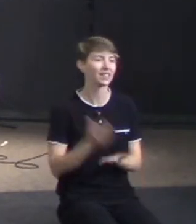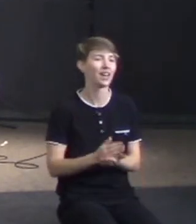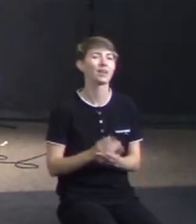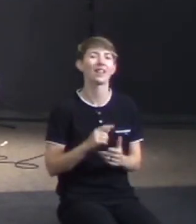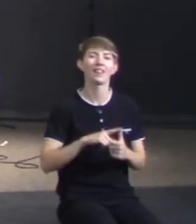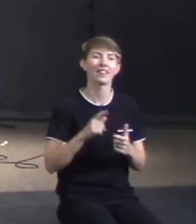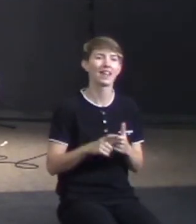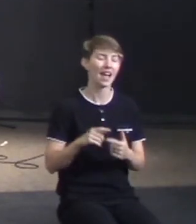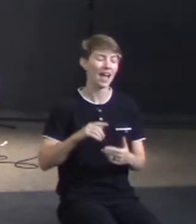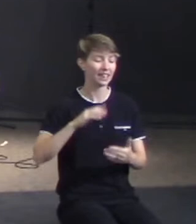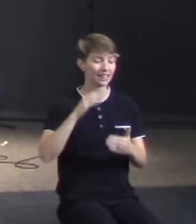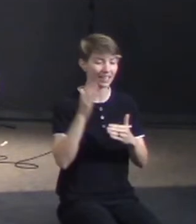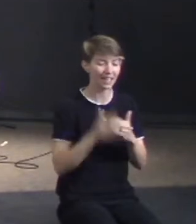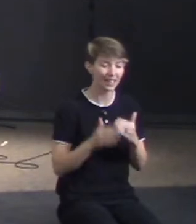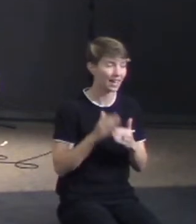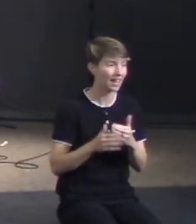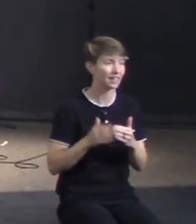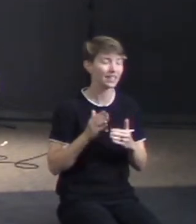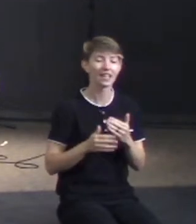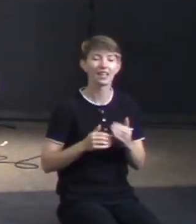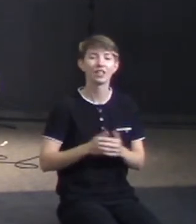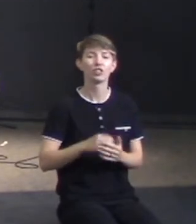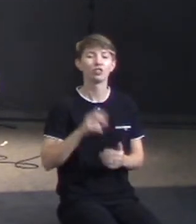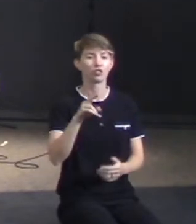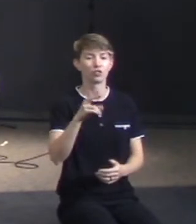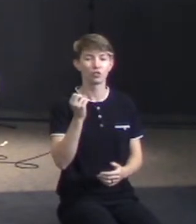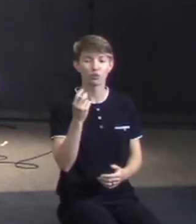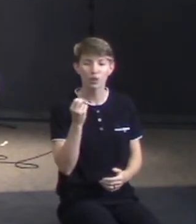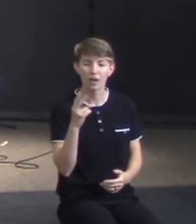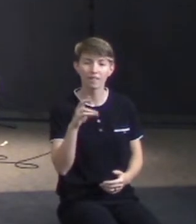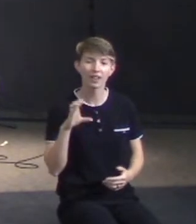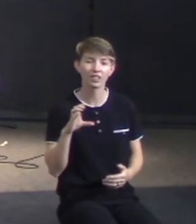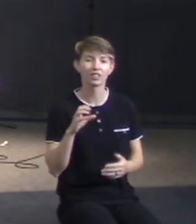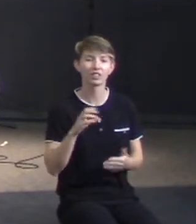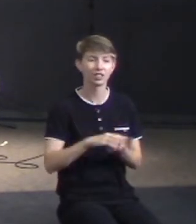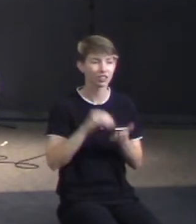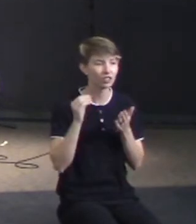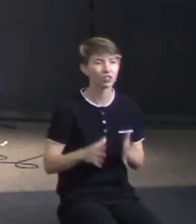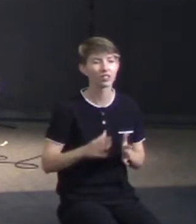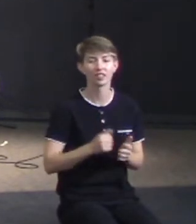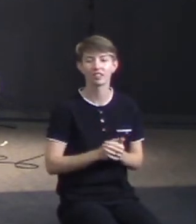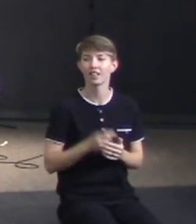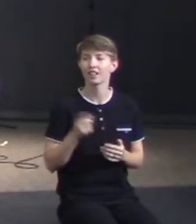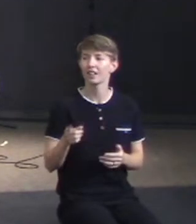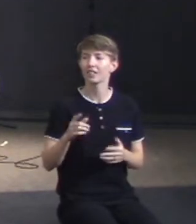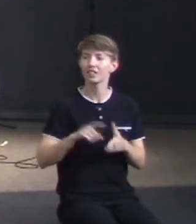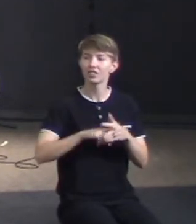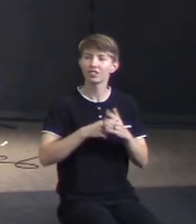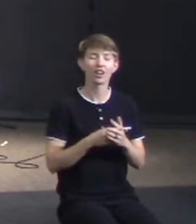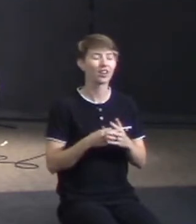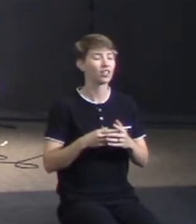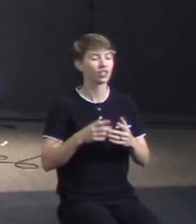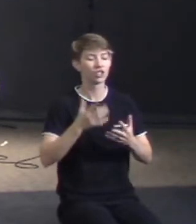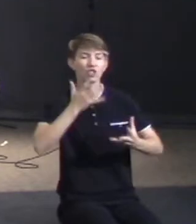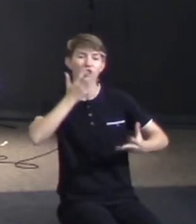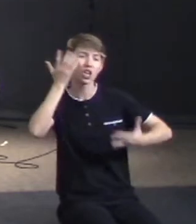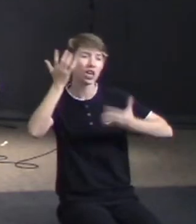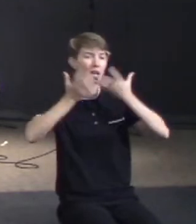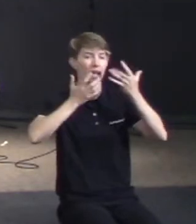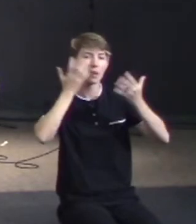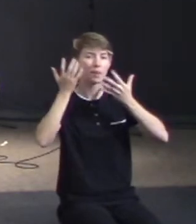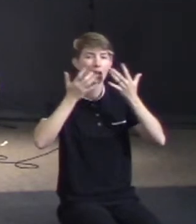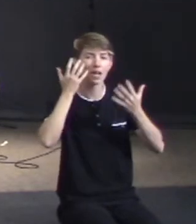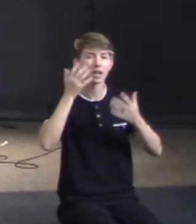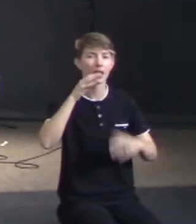at the end, 1,200 students, as they said, okay, guys, good night. 1,200 students started screaming out, men